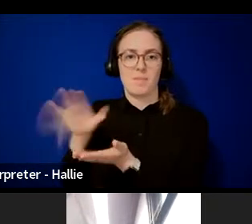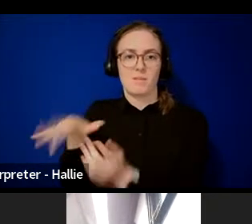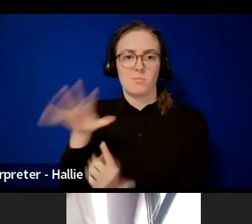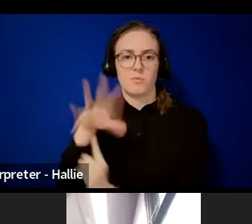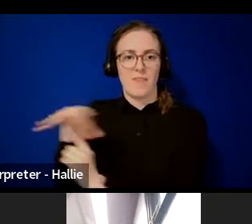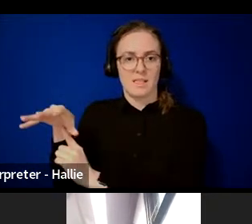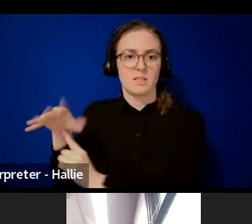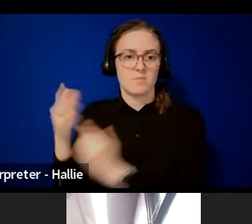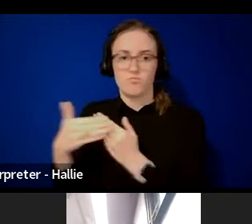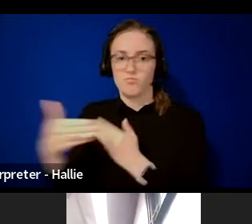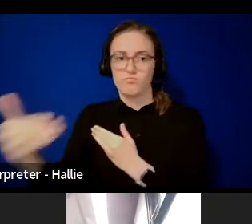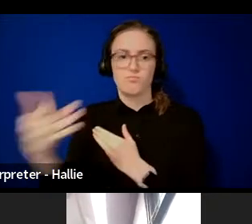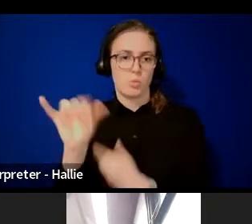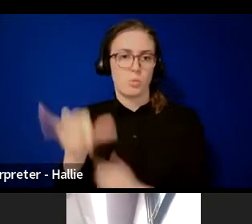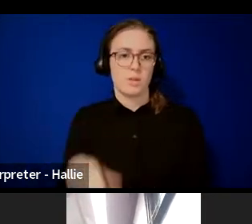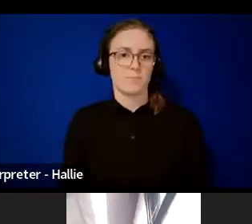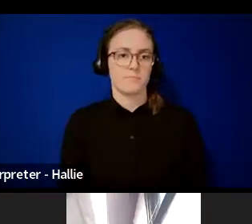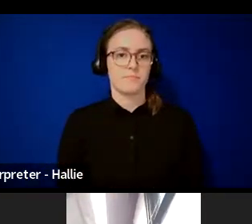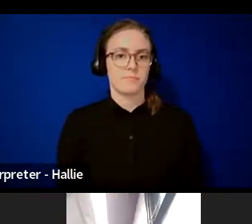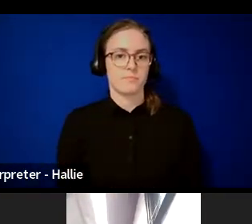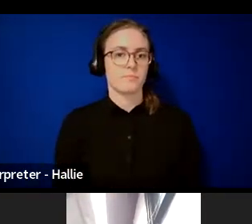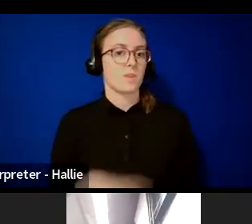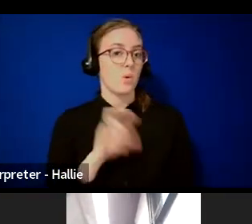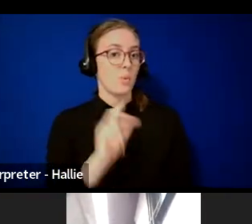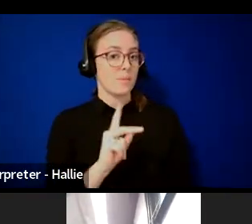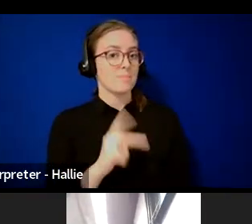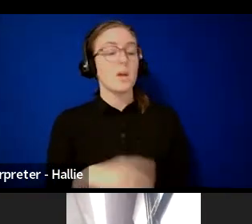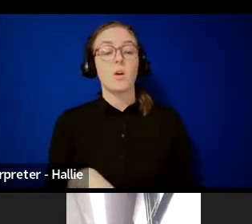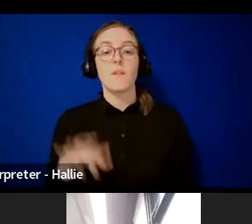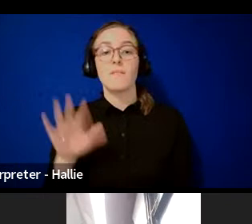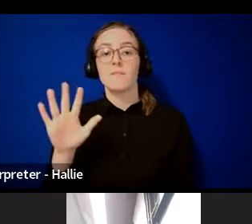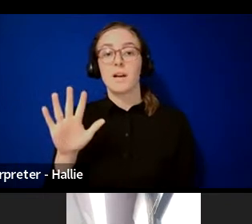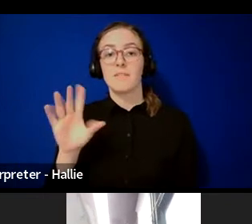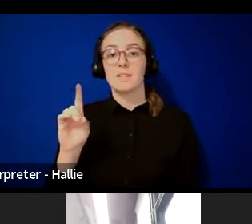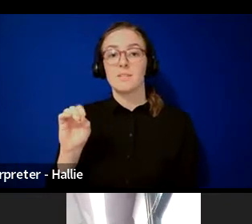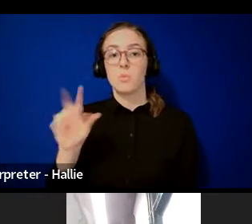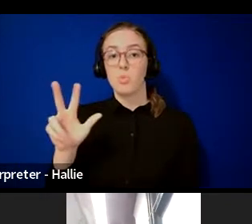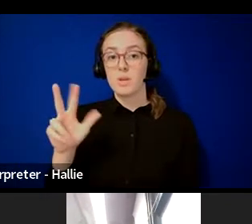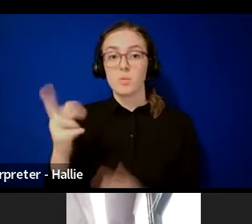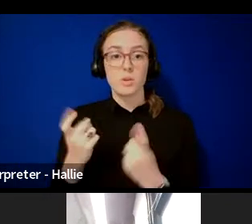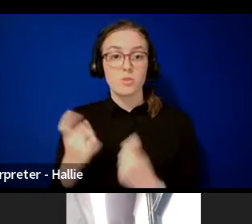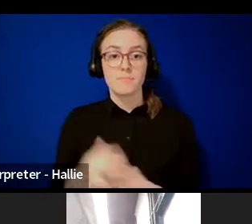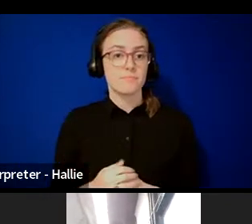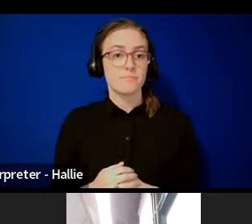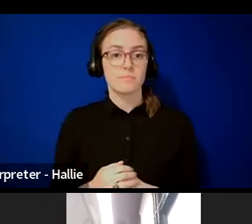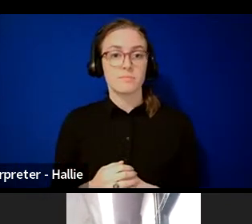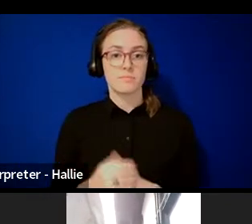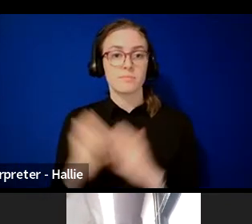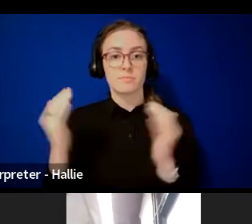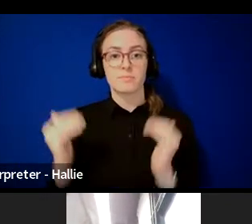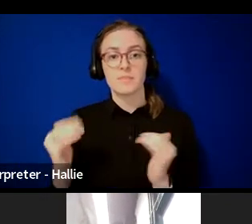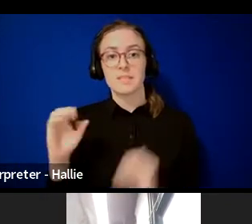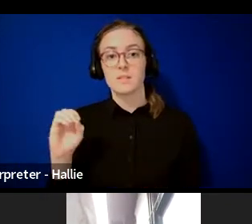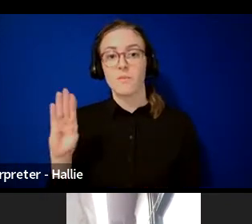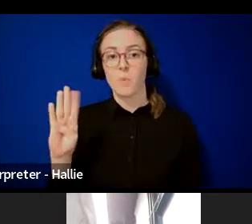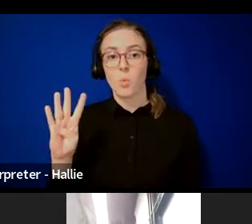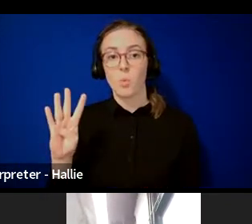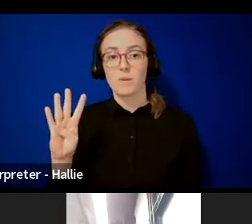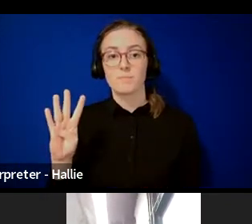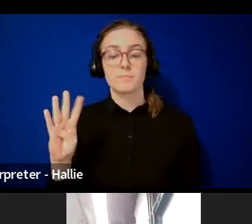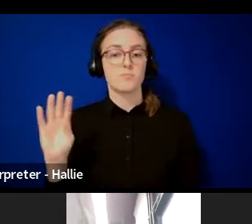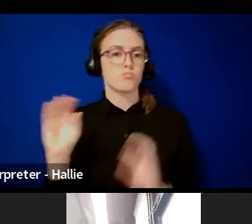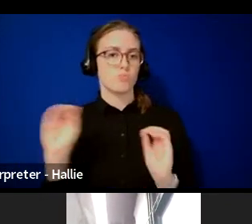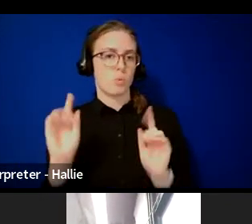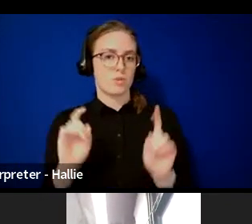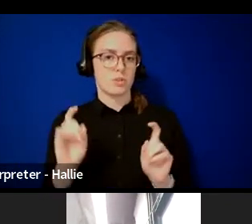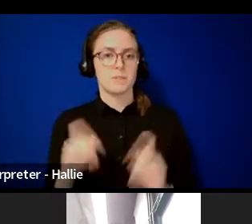you. 5D03, any questions, Commissioner? Okay, 5D04. No questions.